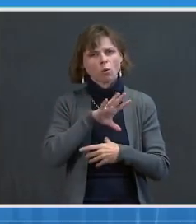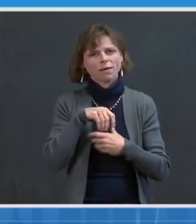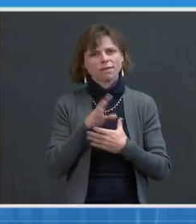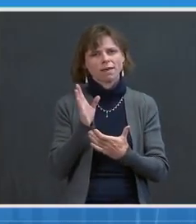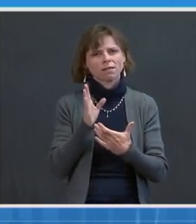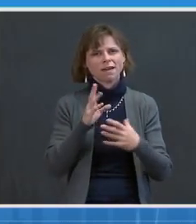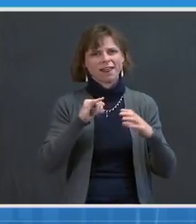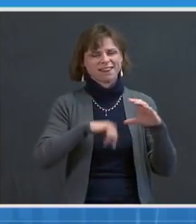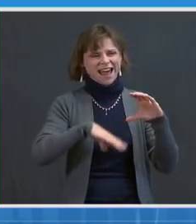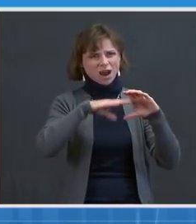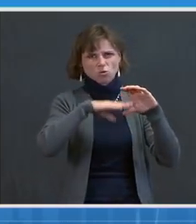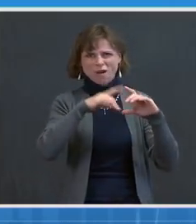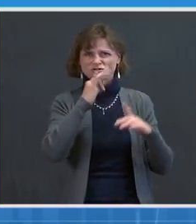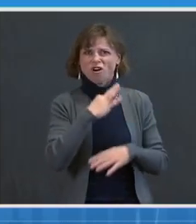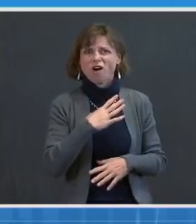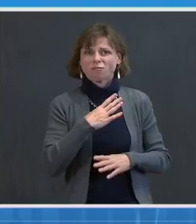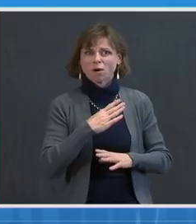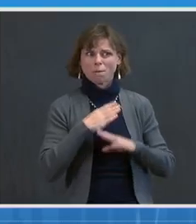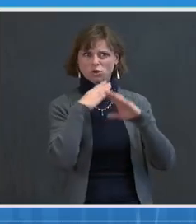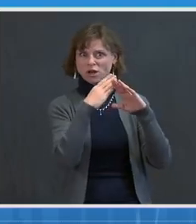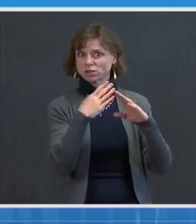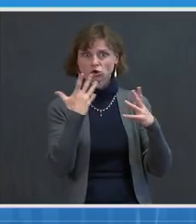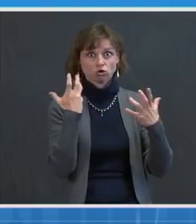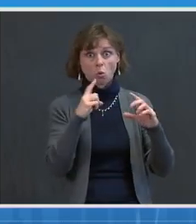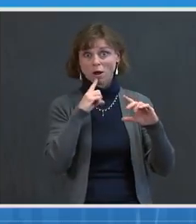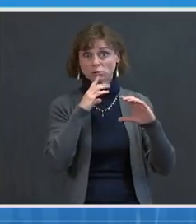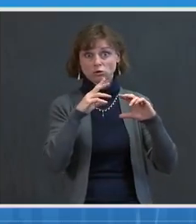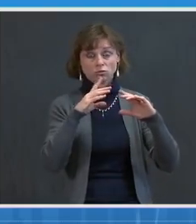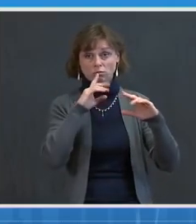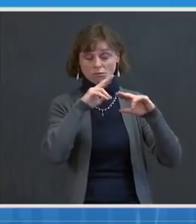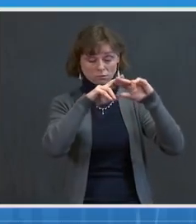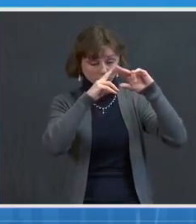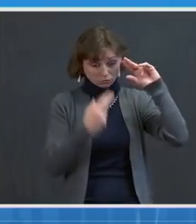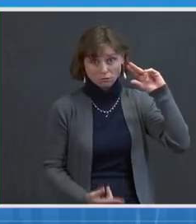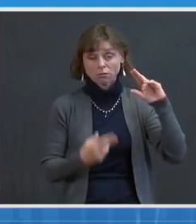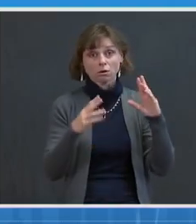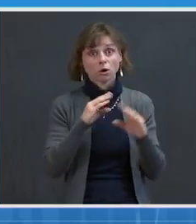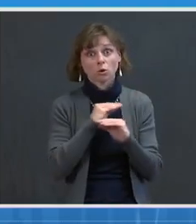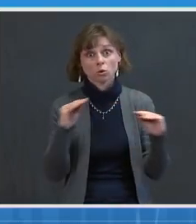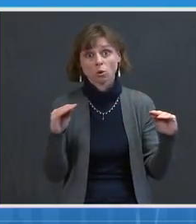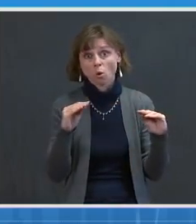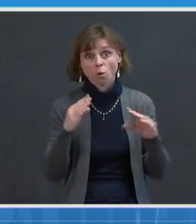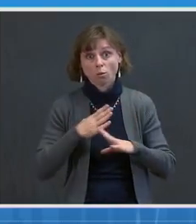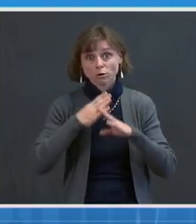opposed to essentially falling off the grid, as it were, if you get it so